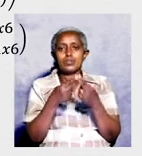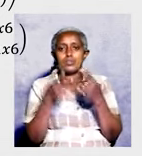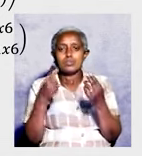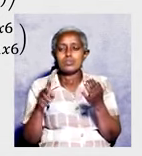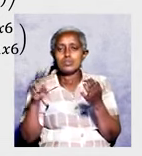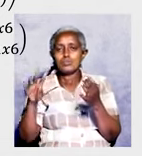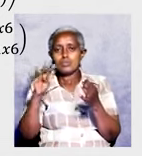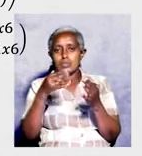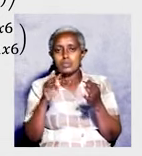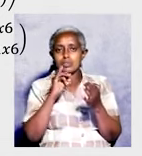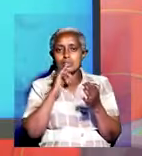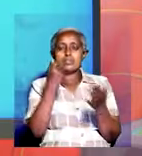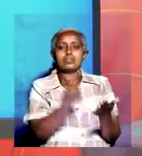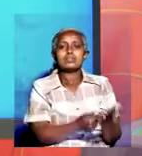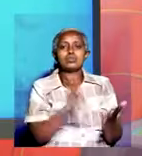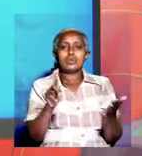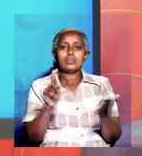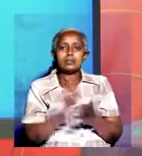is this one.